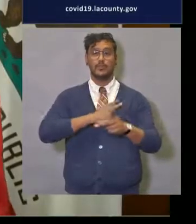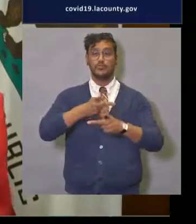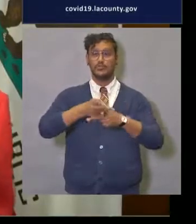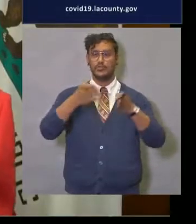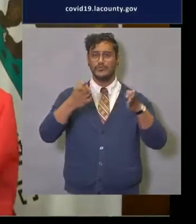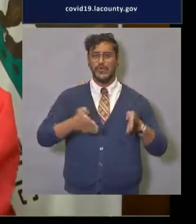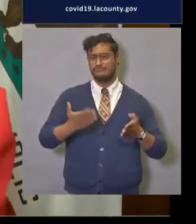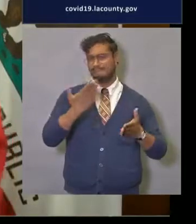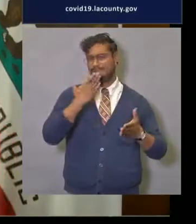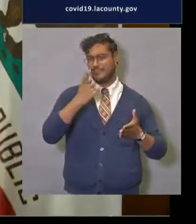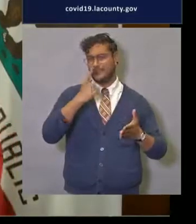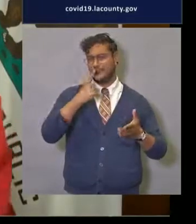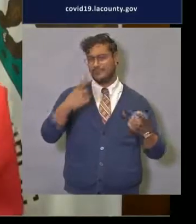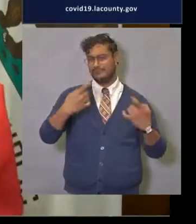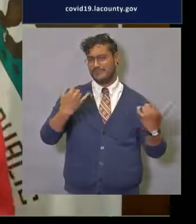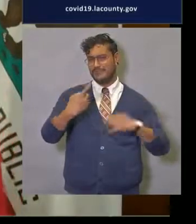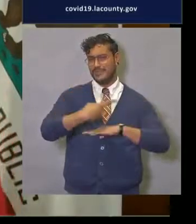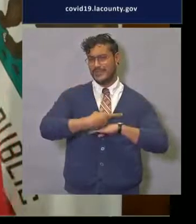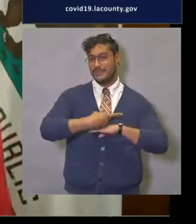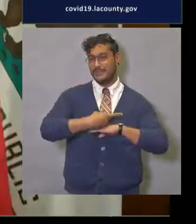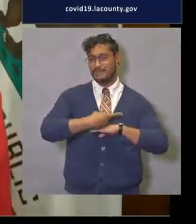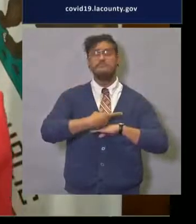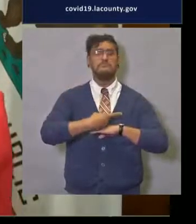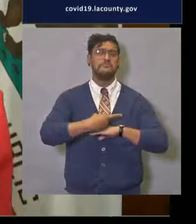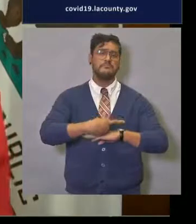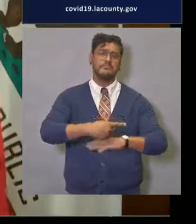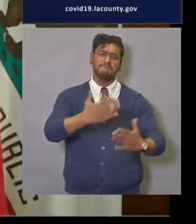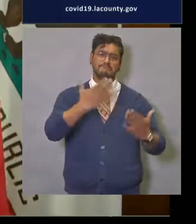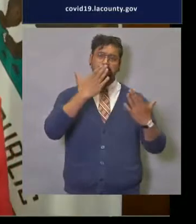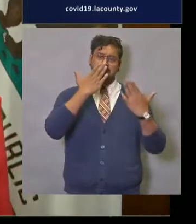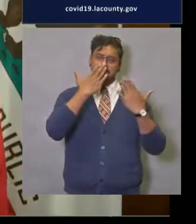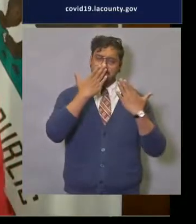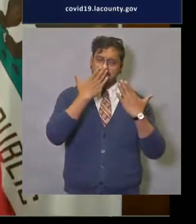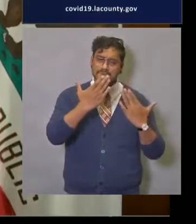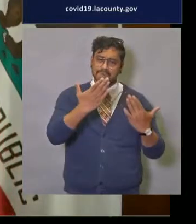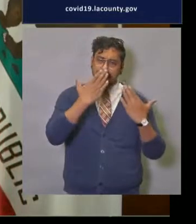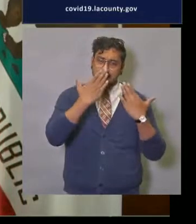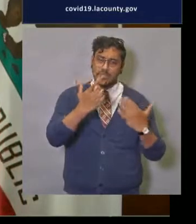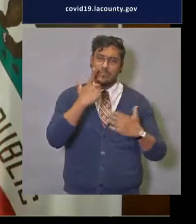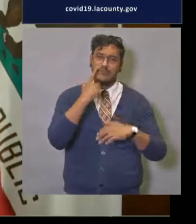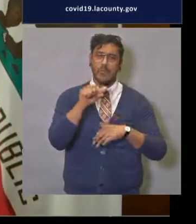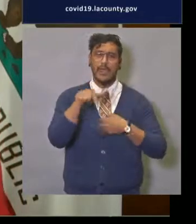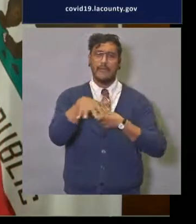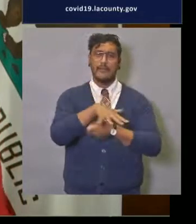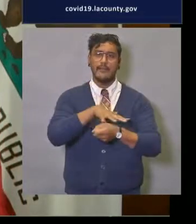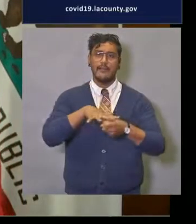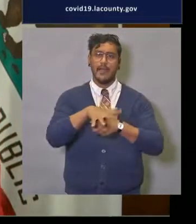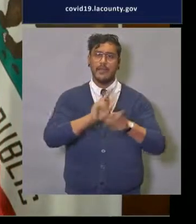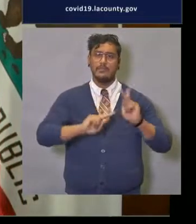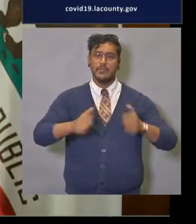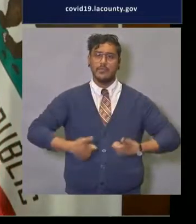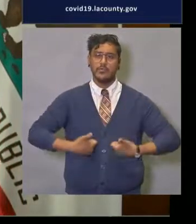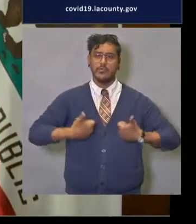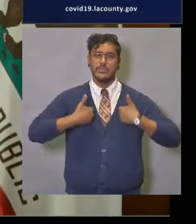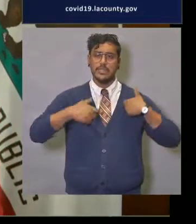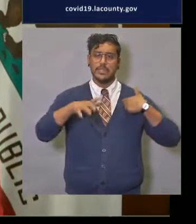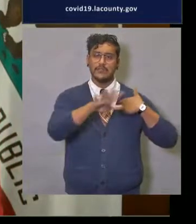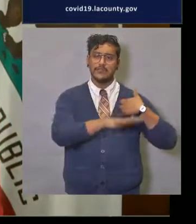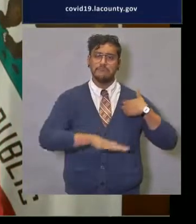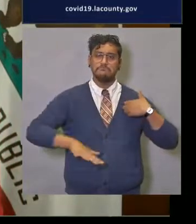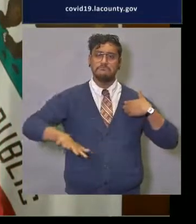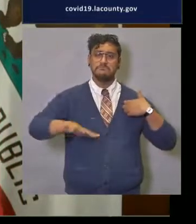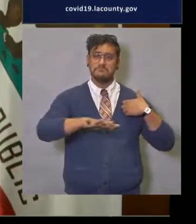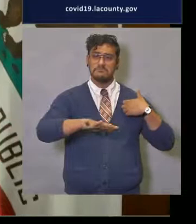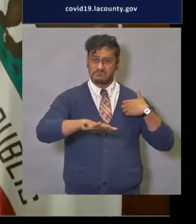today. I want to begin by giving a heartfelt thank you to our LA County residents. As you know, we've endured a